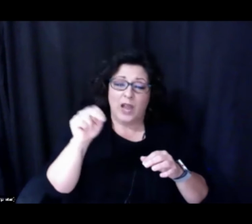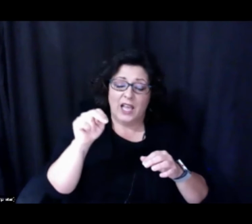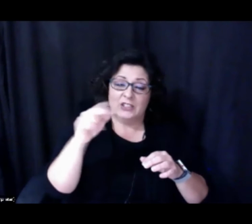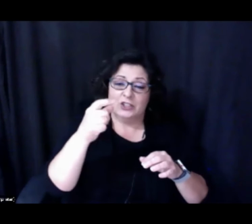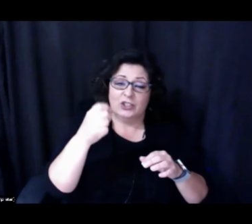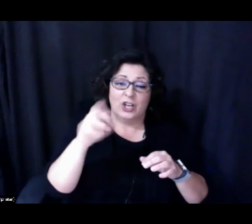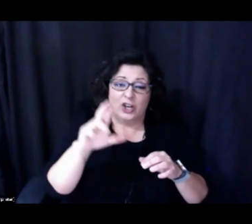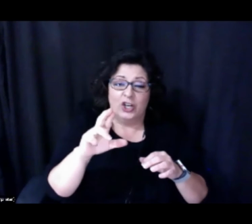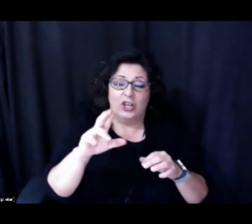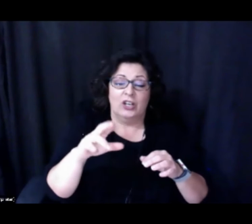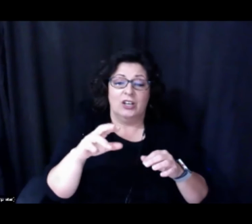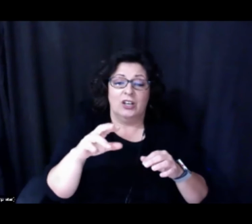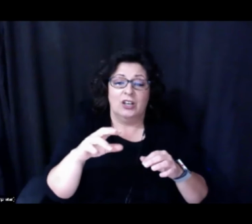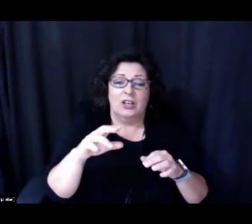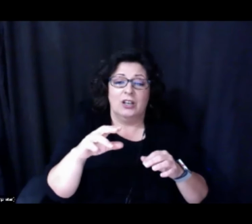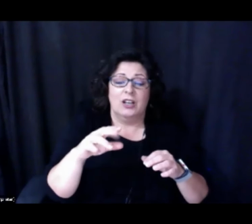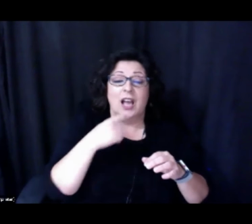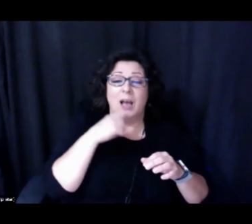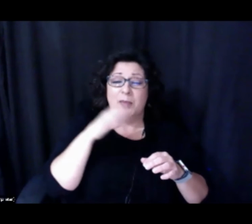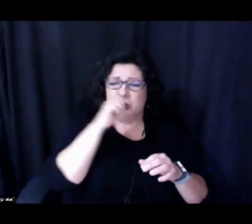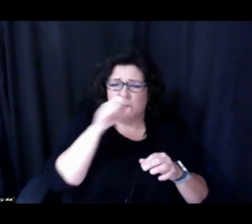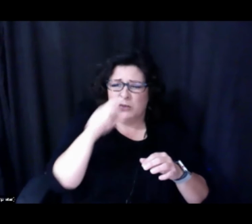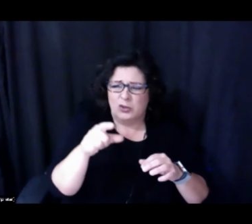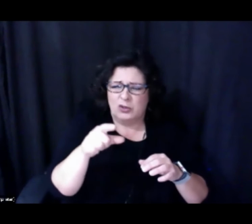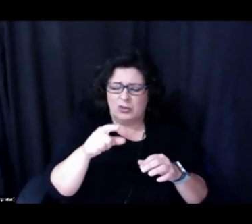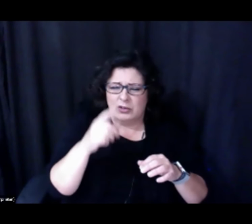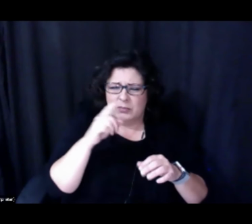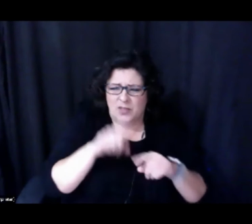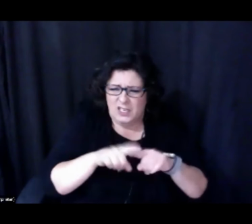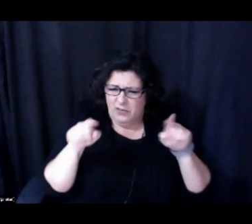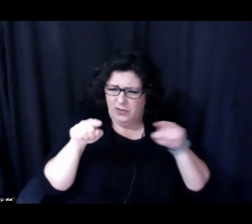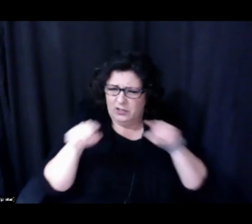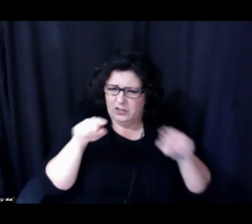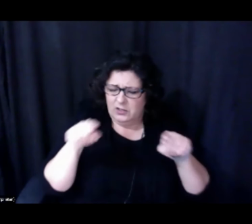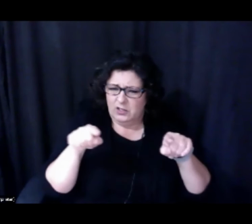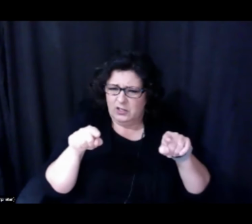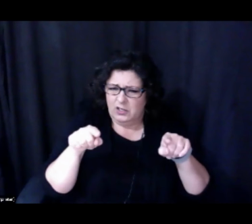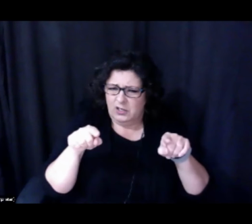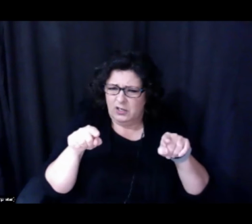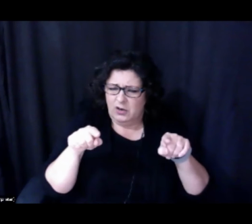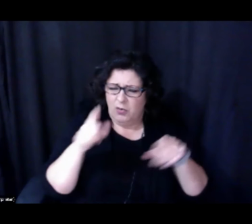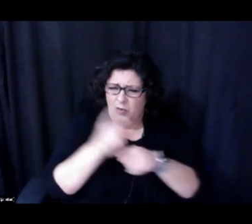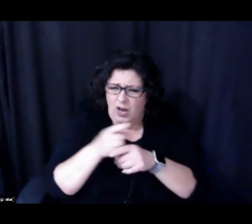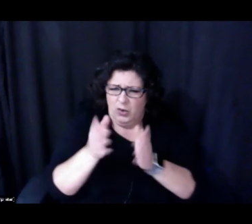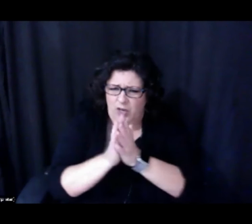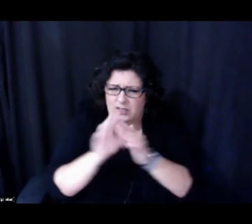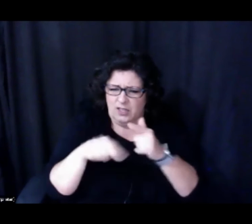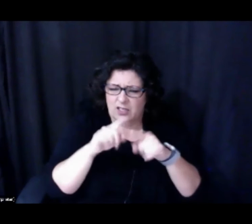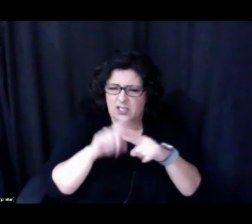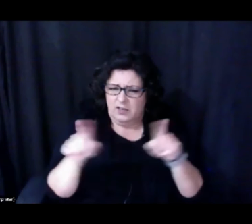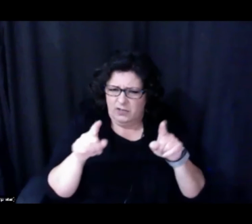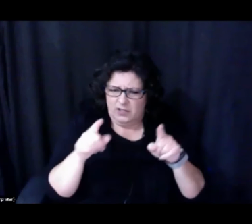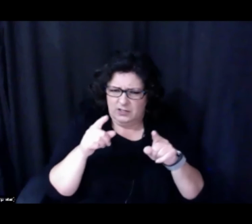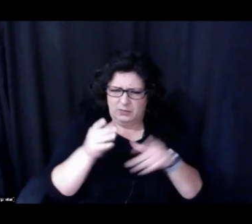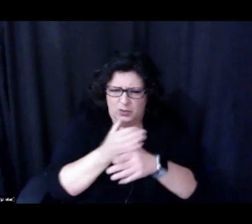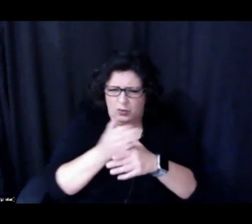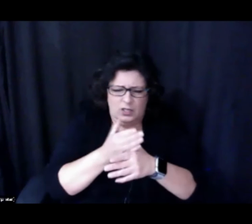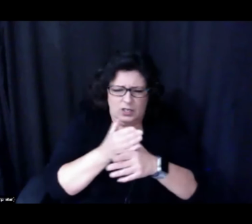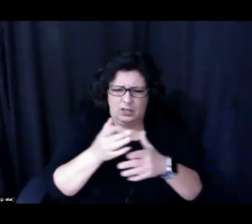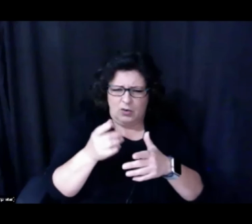I'm assuming you're asking about the difference between transsexual and transgender, or do you